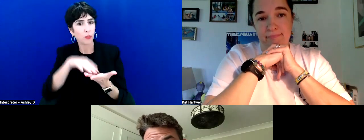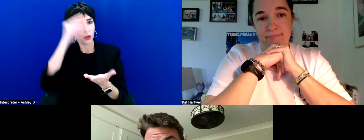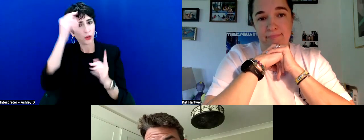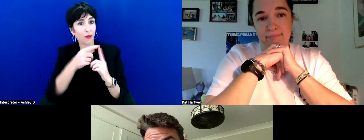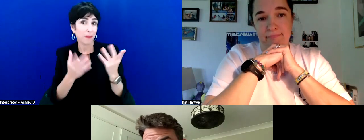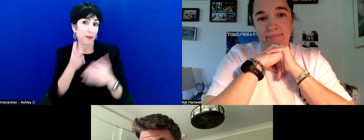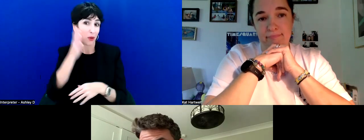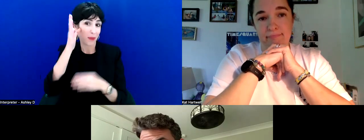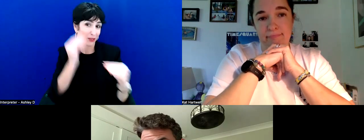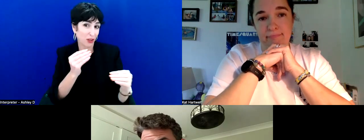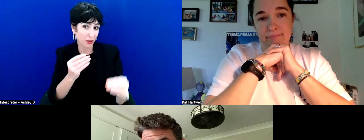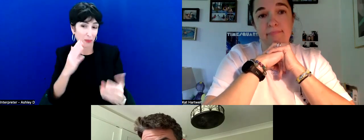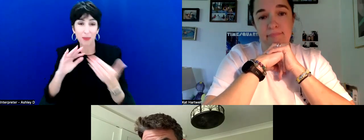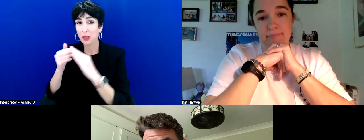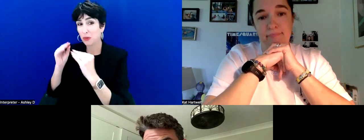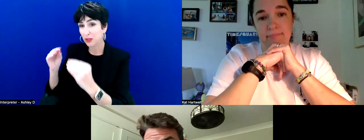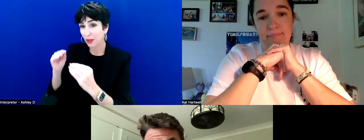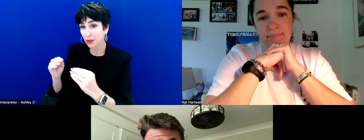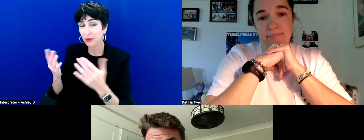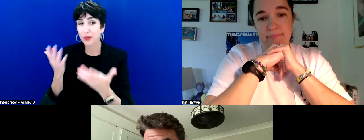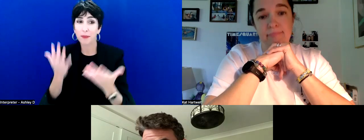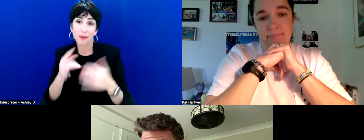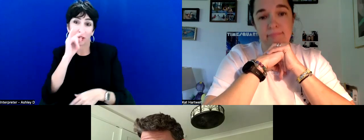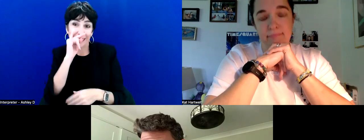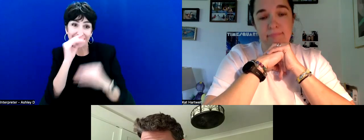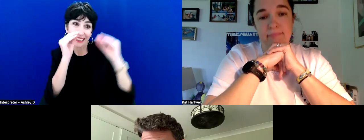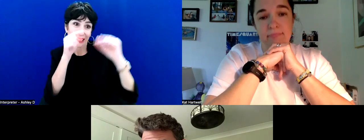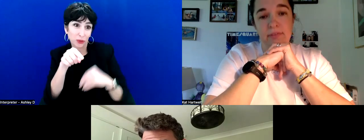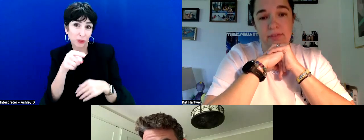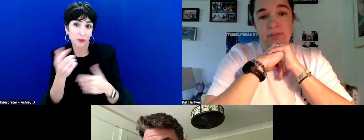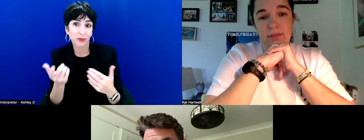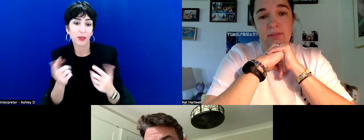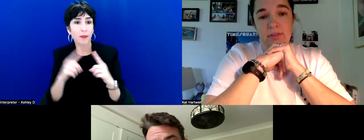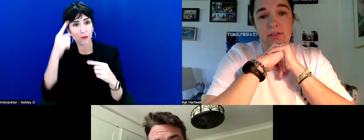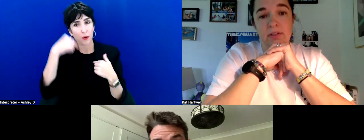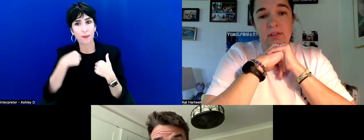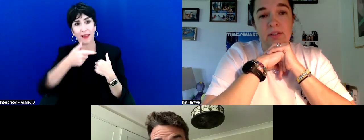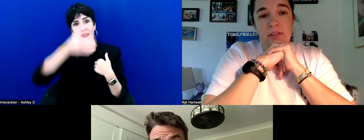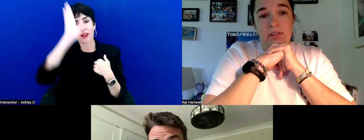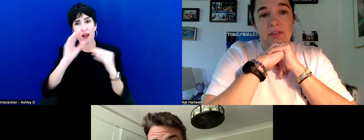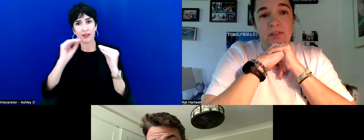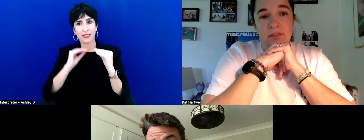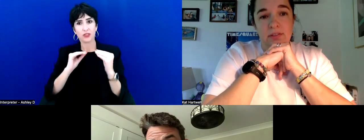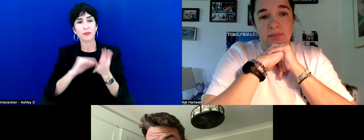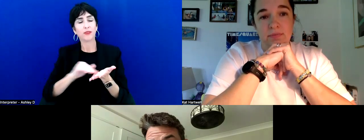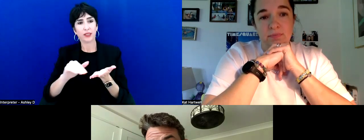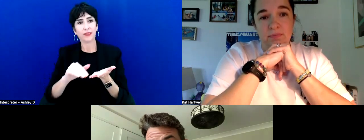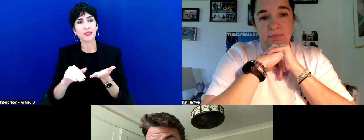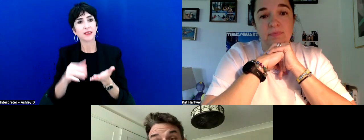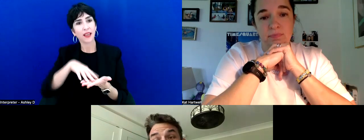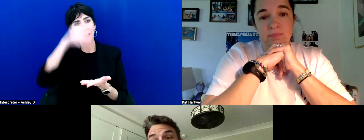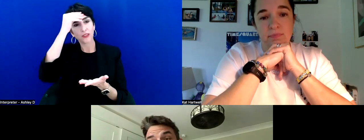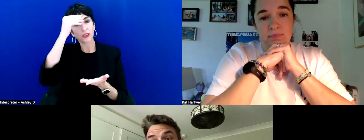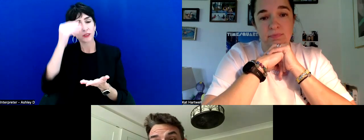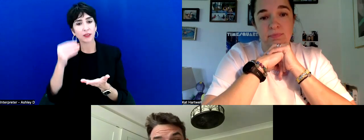your parents, maybe your community, maybe your kids. But for me, God teaches me forgiveness. I've learned